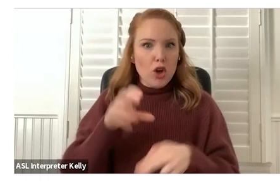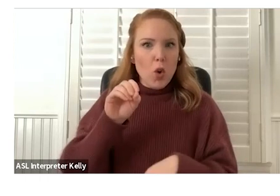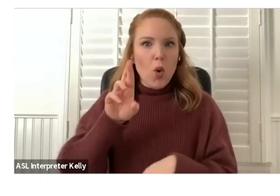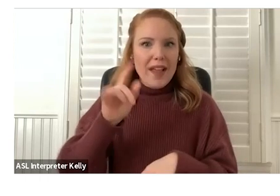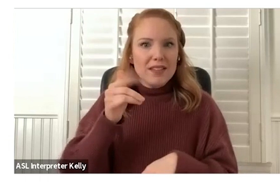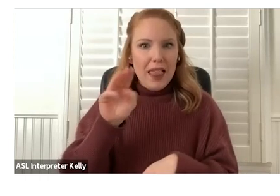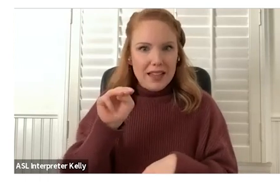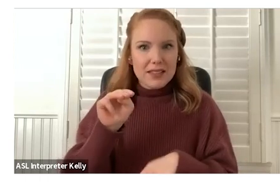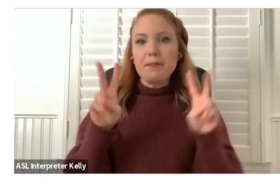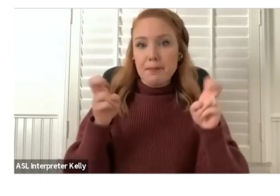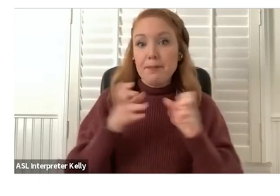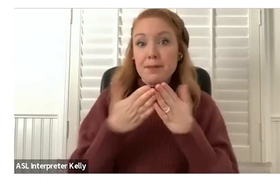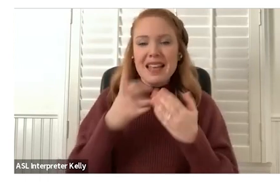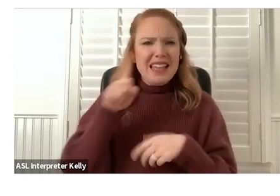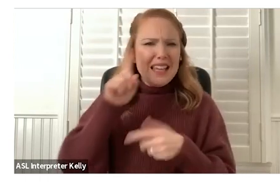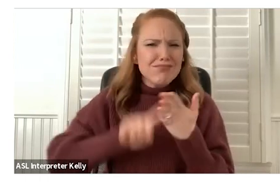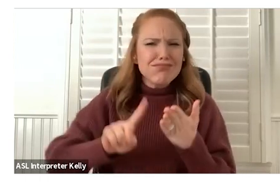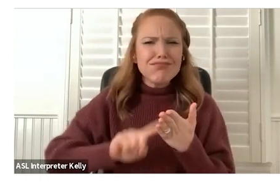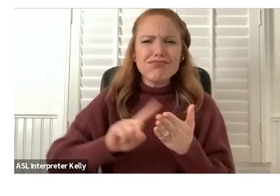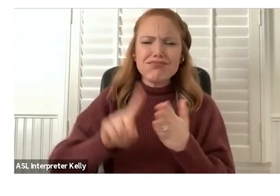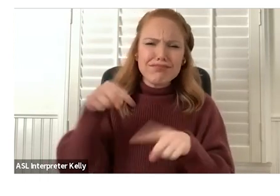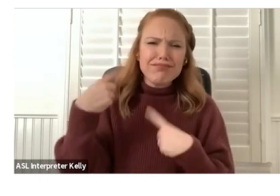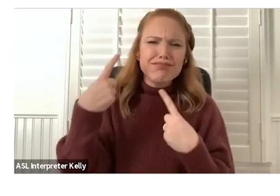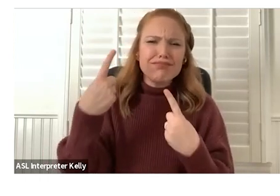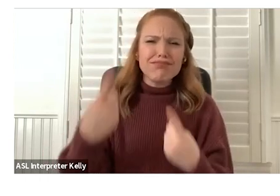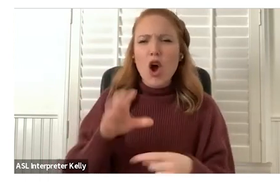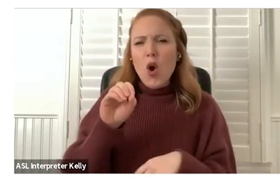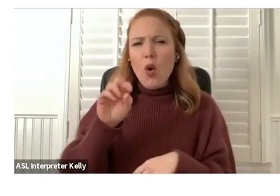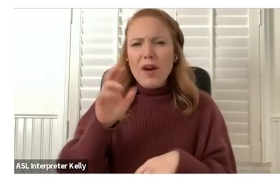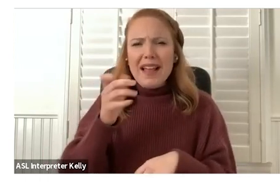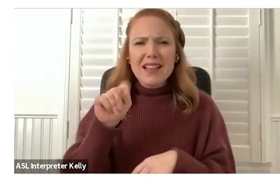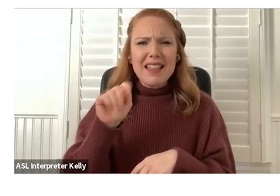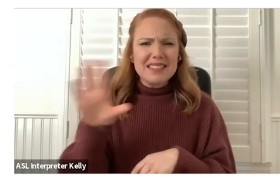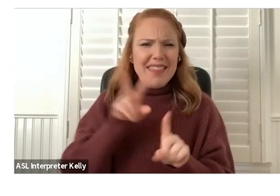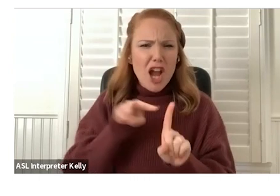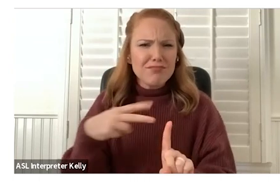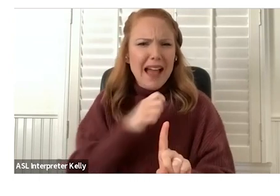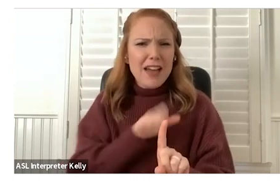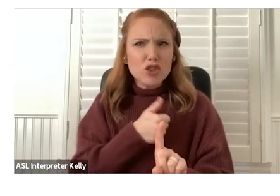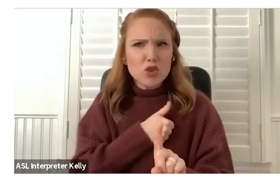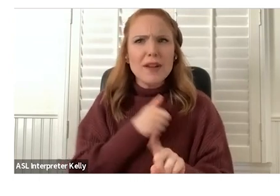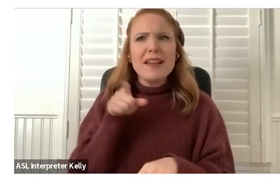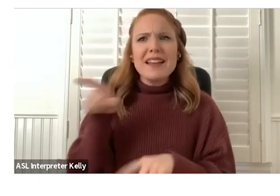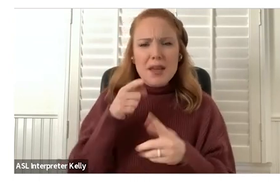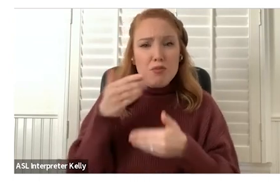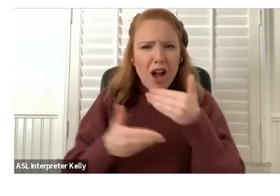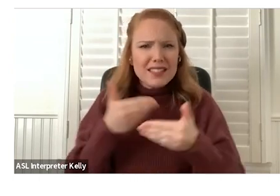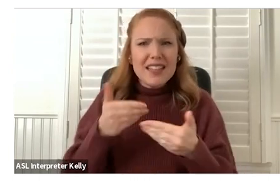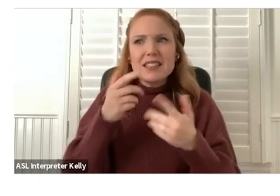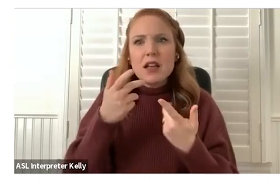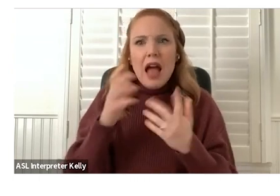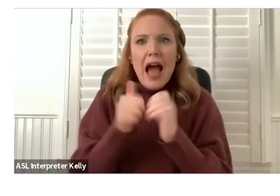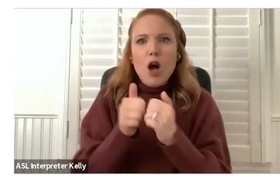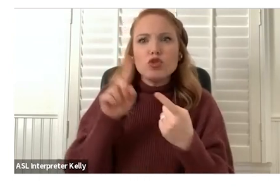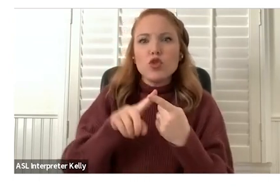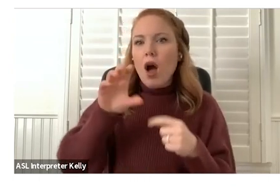to 18th and 19th century colonialism, which was dismantled in many parts of the world in the mid to late